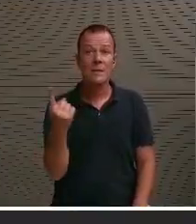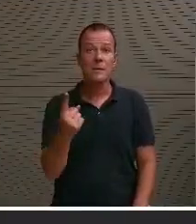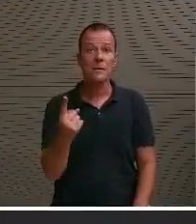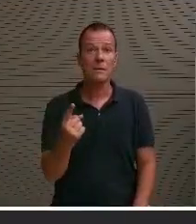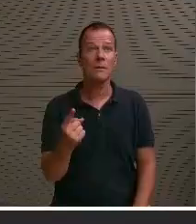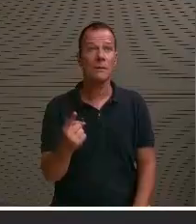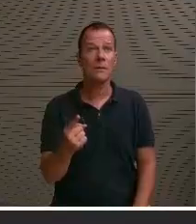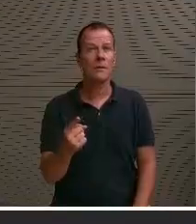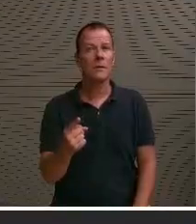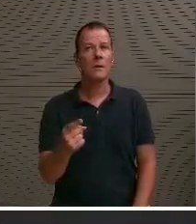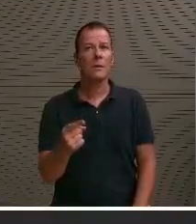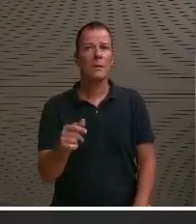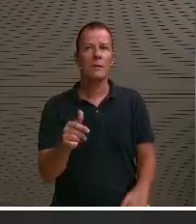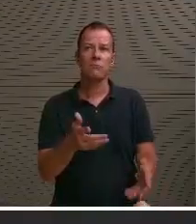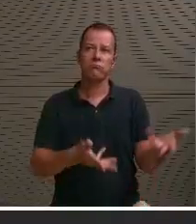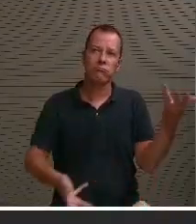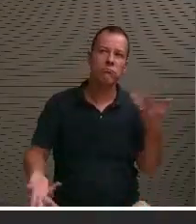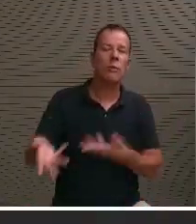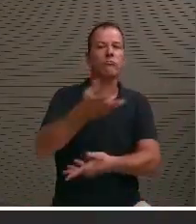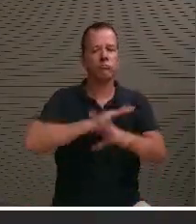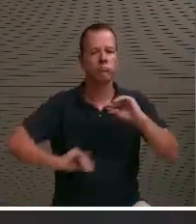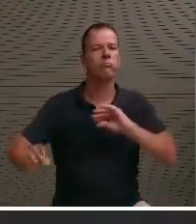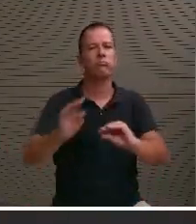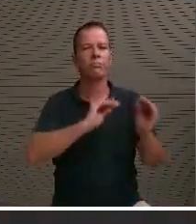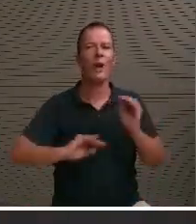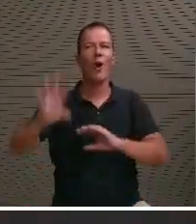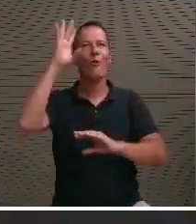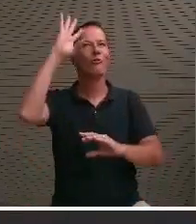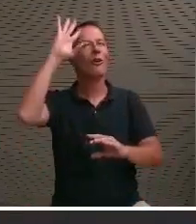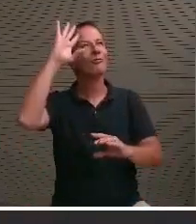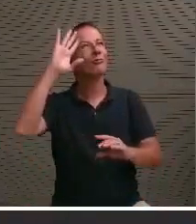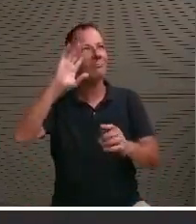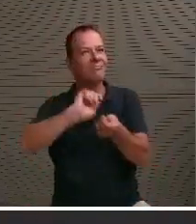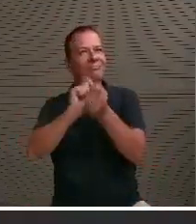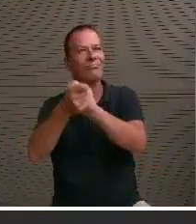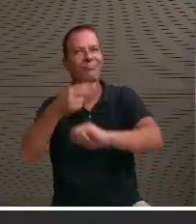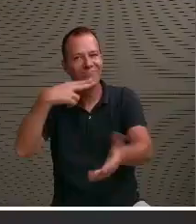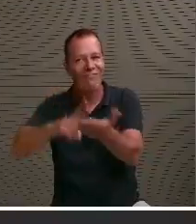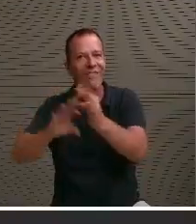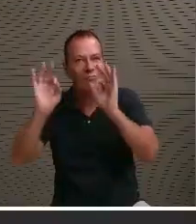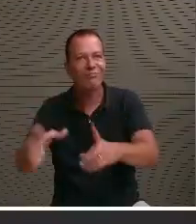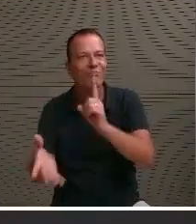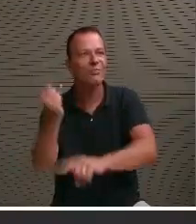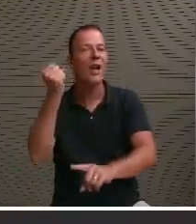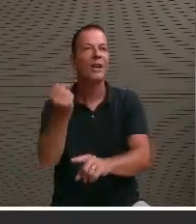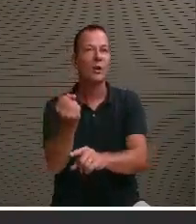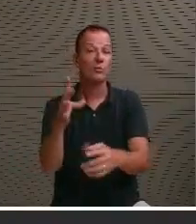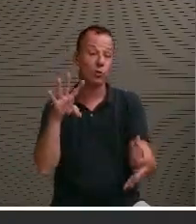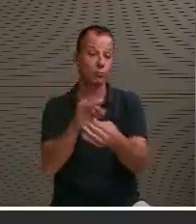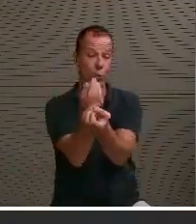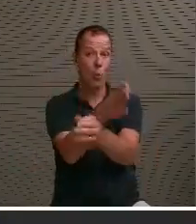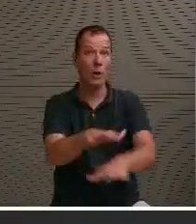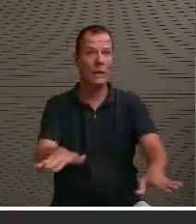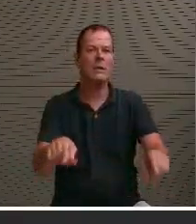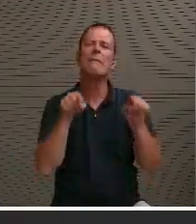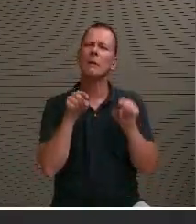if we talk about dreams come true to early children, dreams can be true. And, well, I was